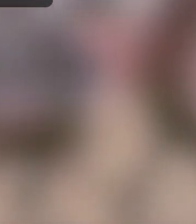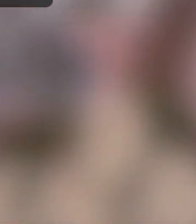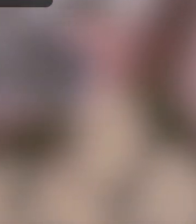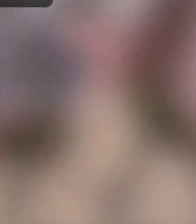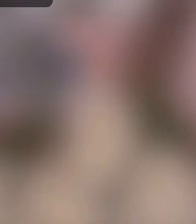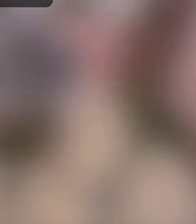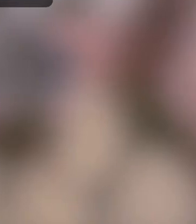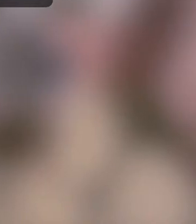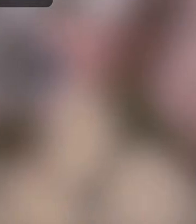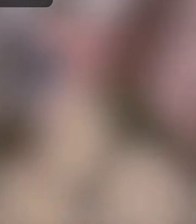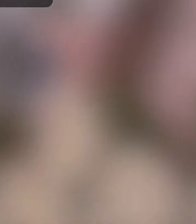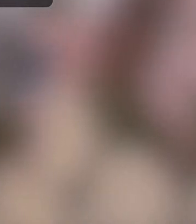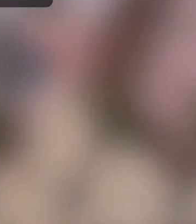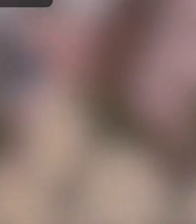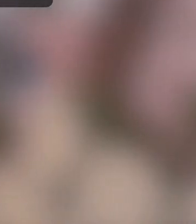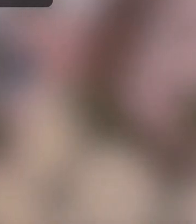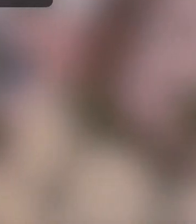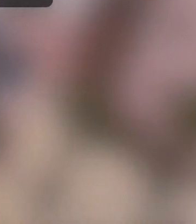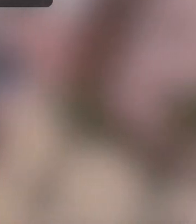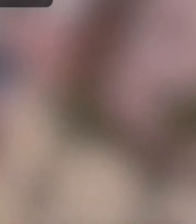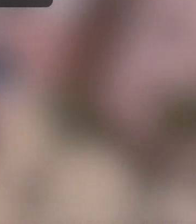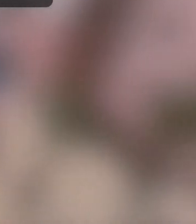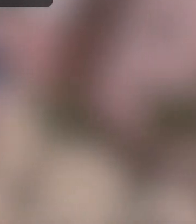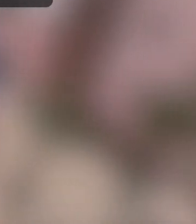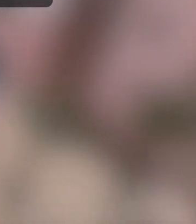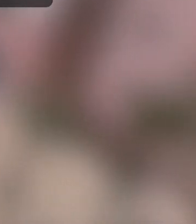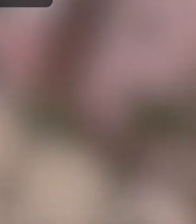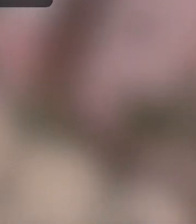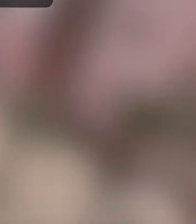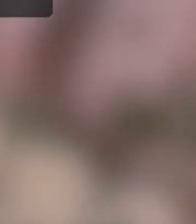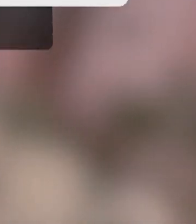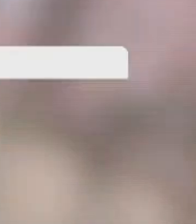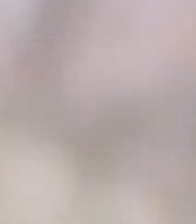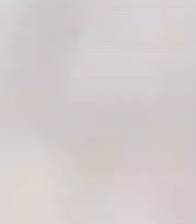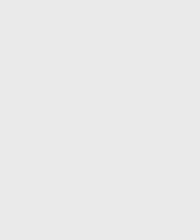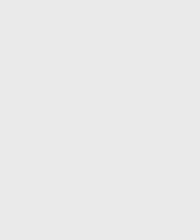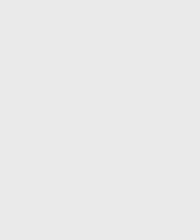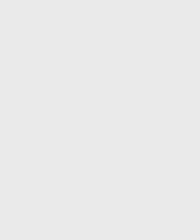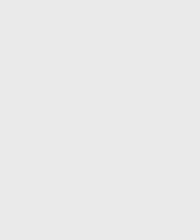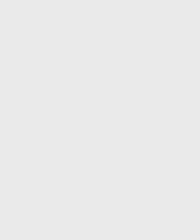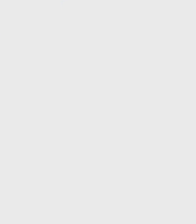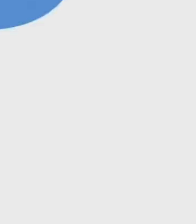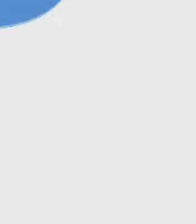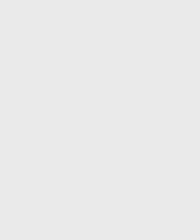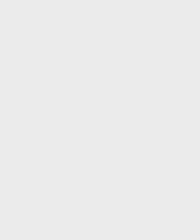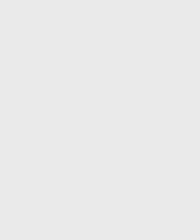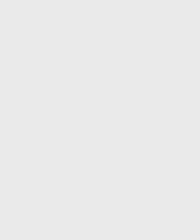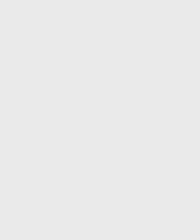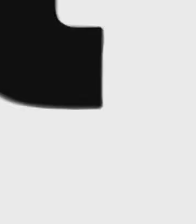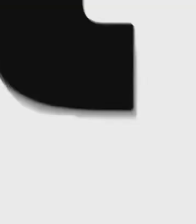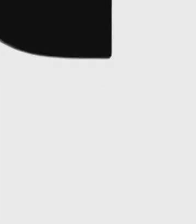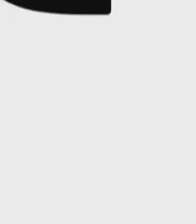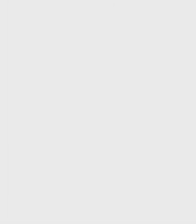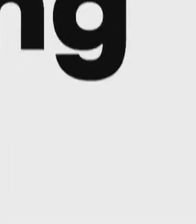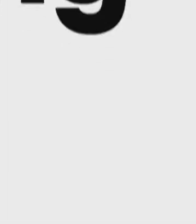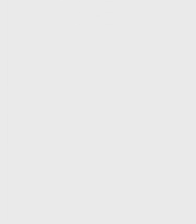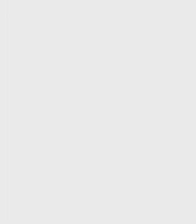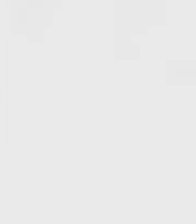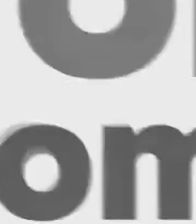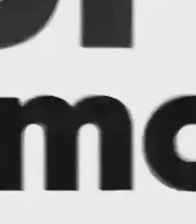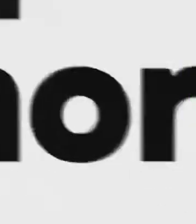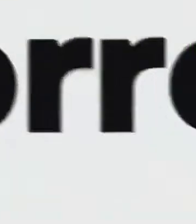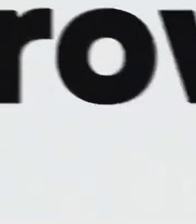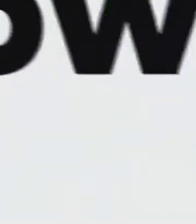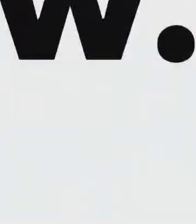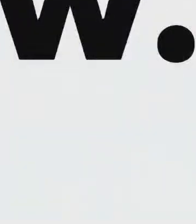cteincccsd.org today and discover how CTE can shape your future. Because at CCSD, we're not just preparing